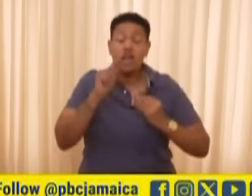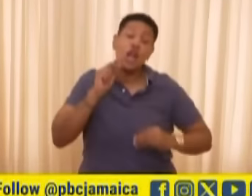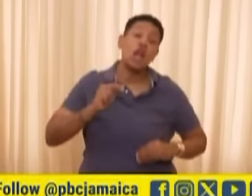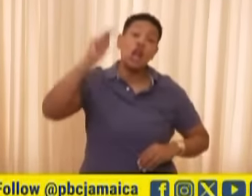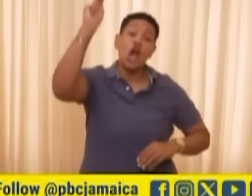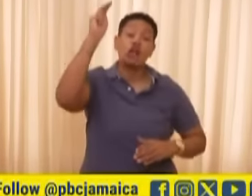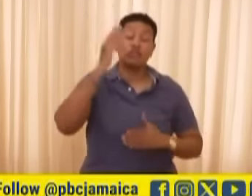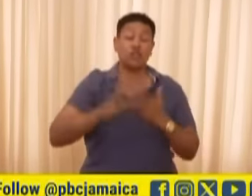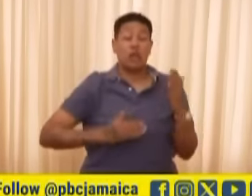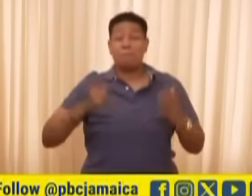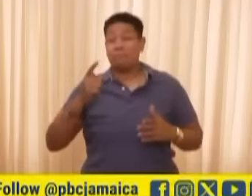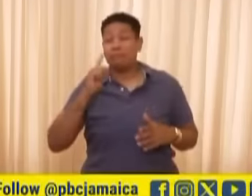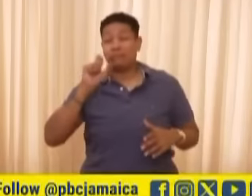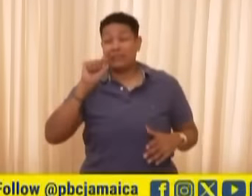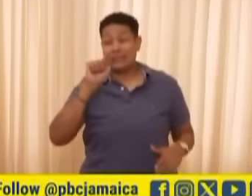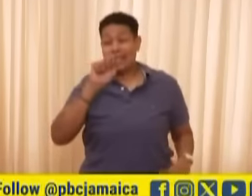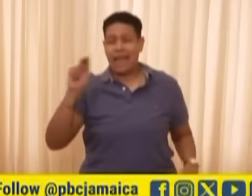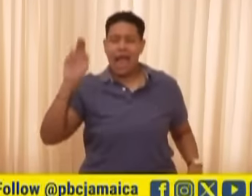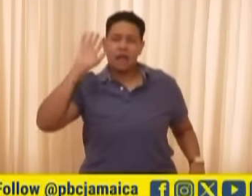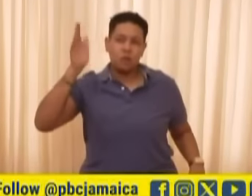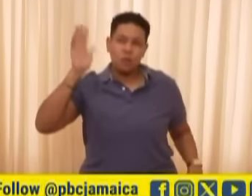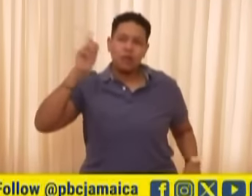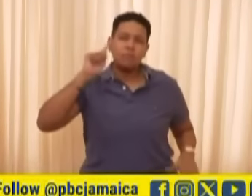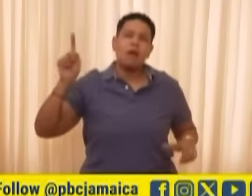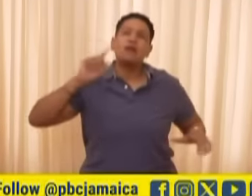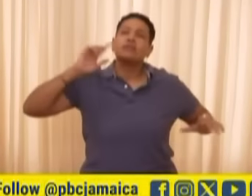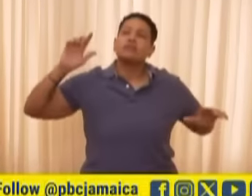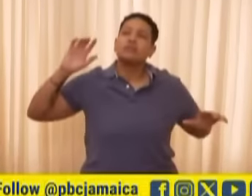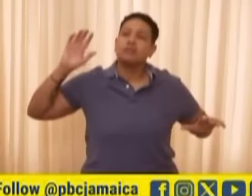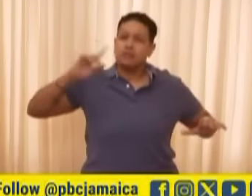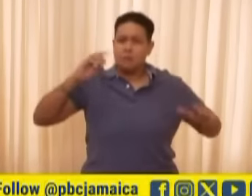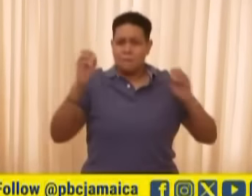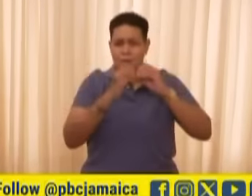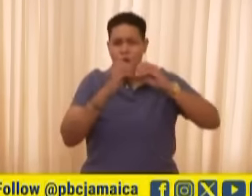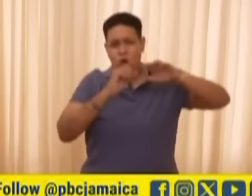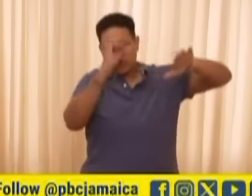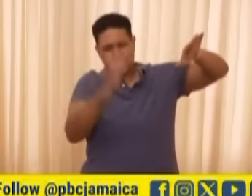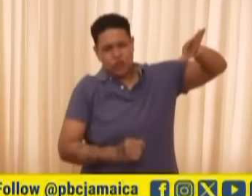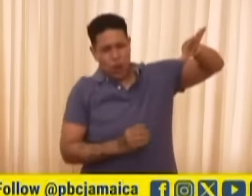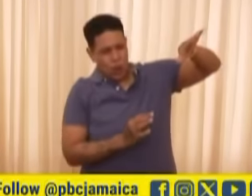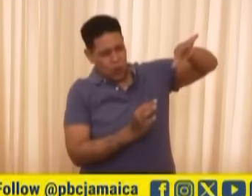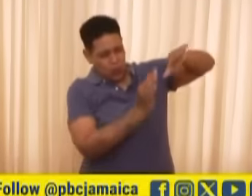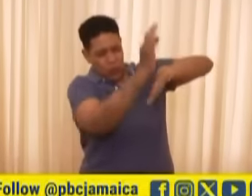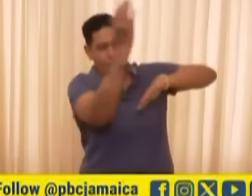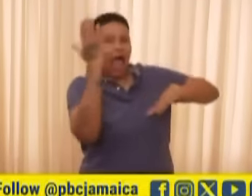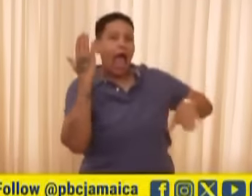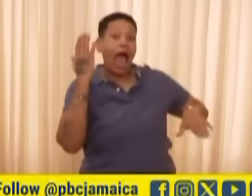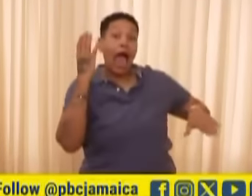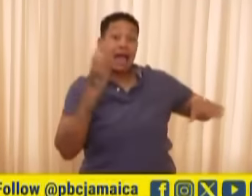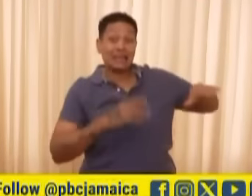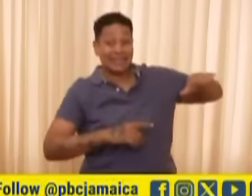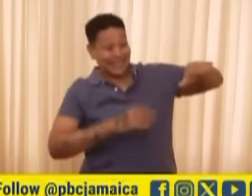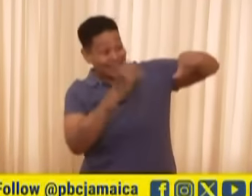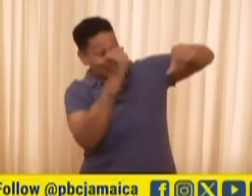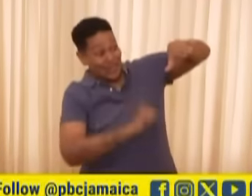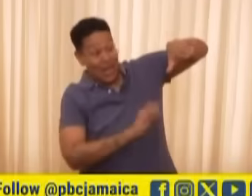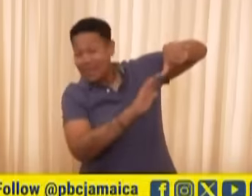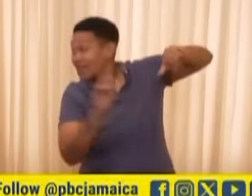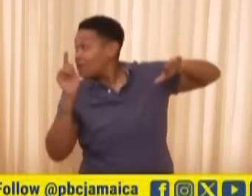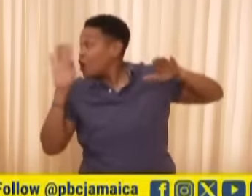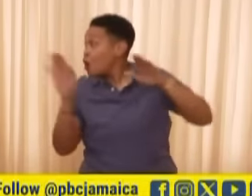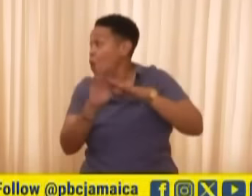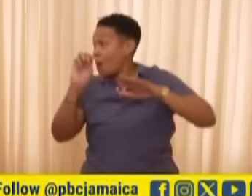north, to some extent, St. Anne. But because the system is going to be approaching more from the southern side, below the country, if you're looking at the